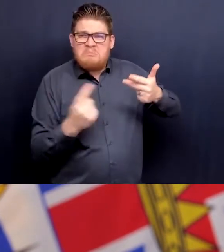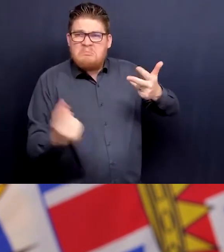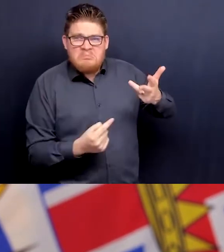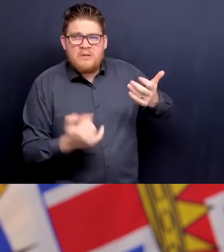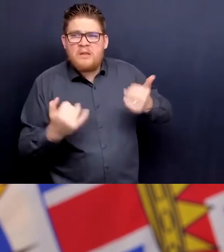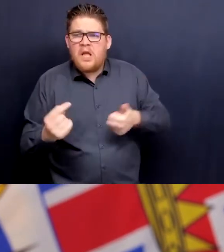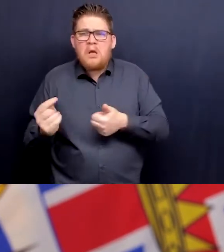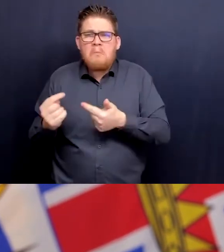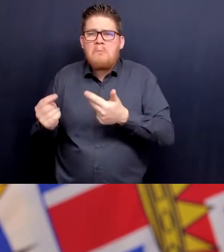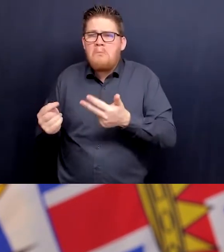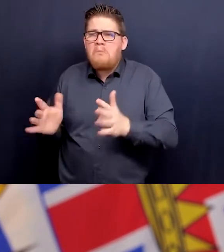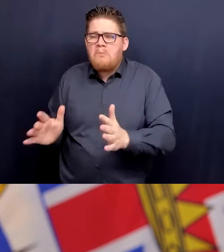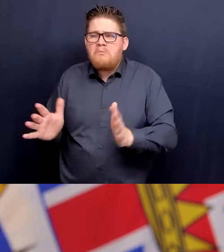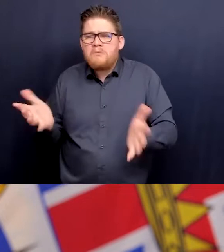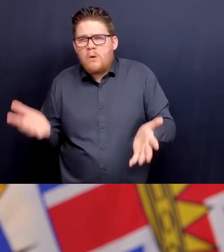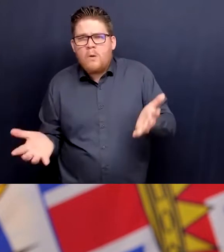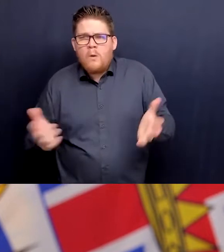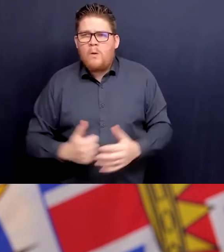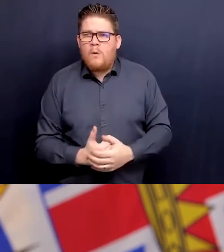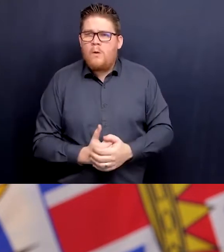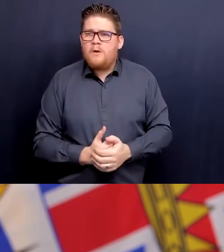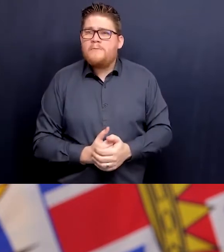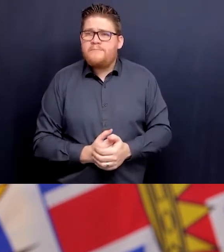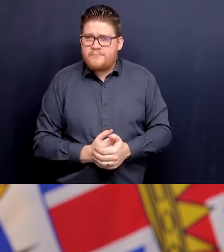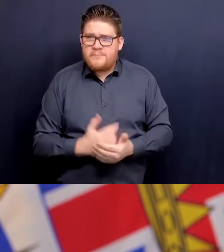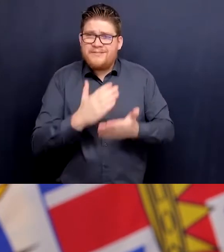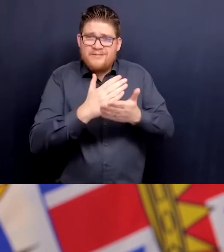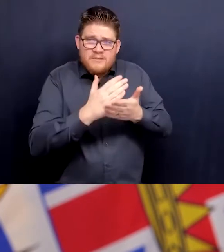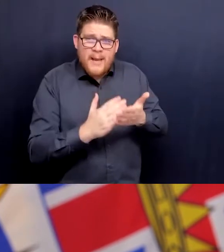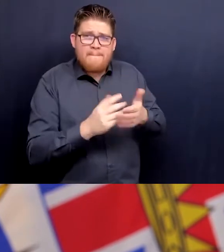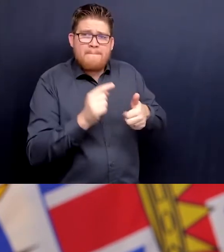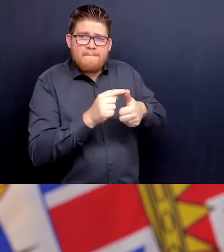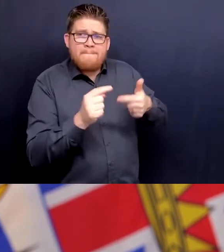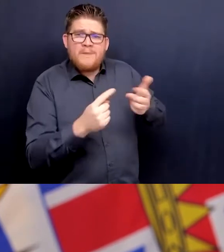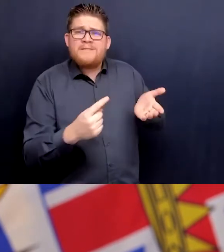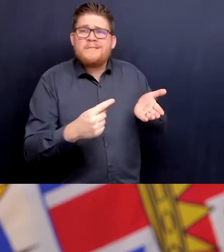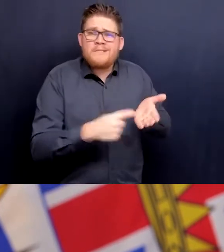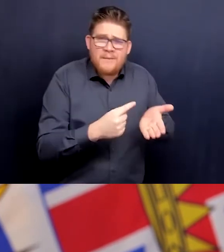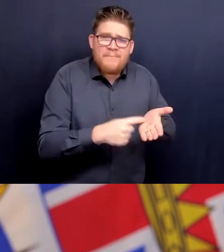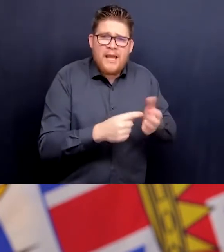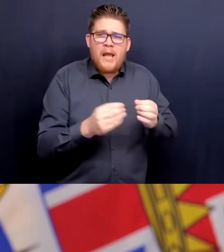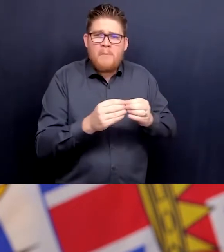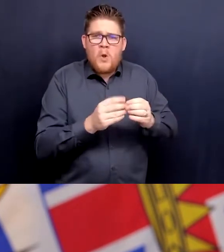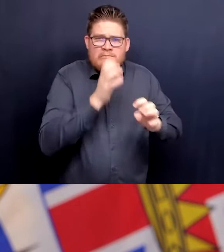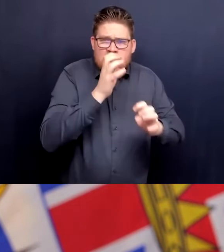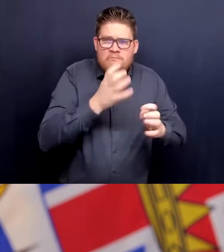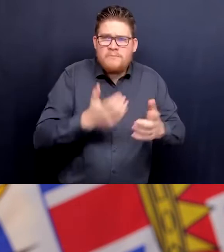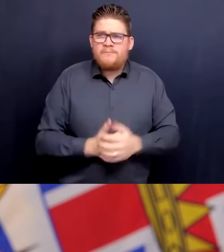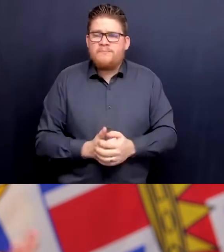measures all of the time by way of an order. So I think in some ways we're in a very similar situation. If we start to